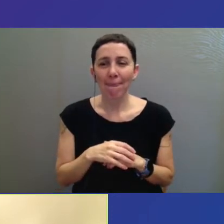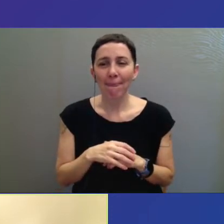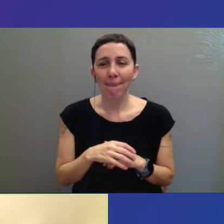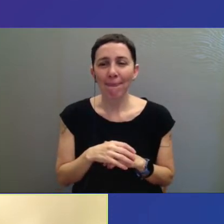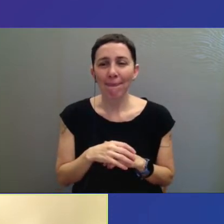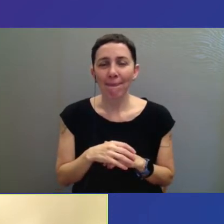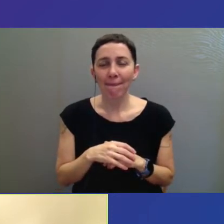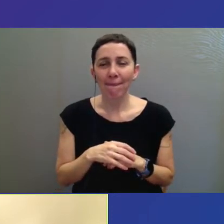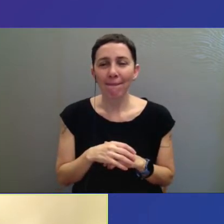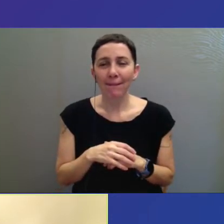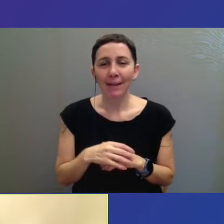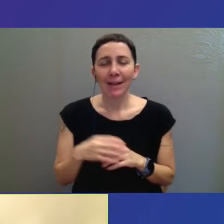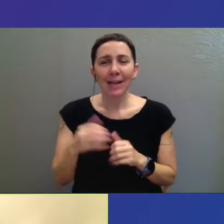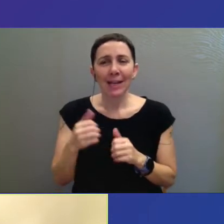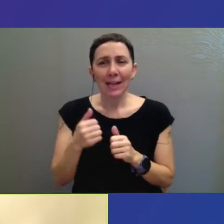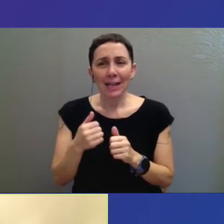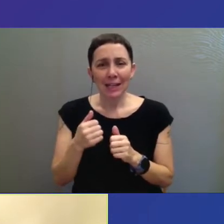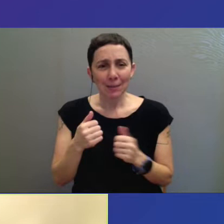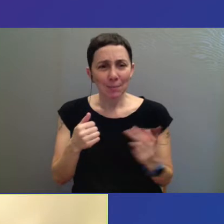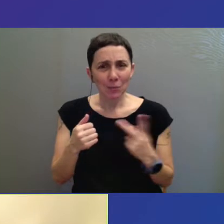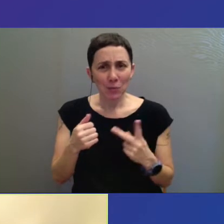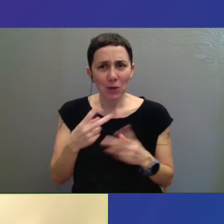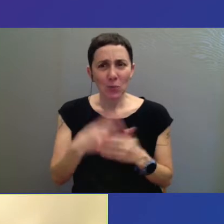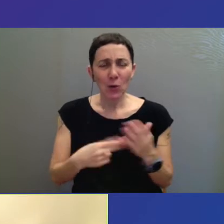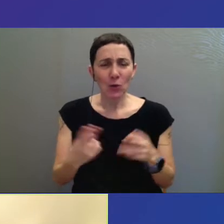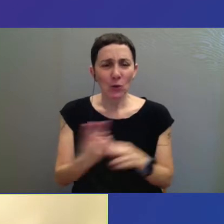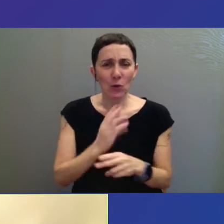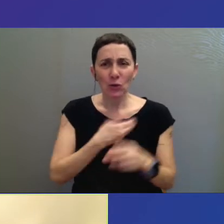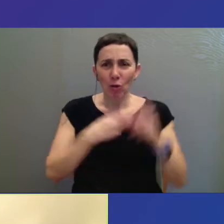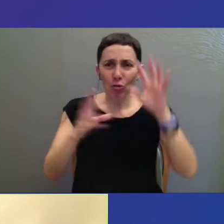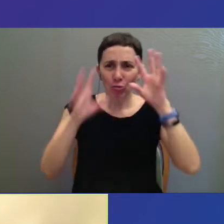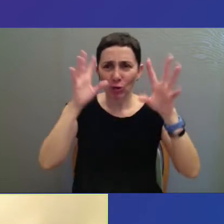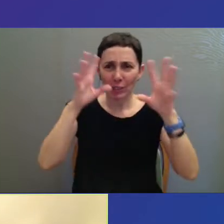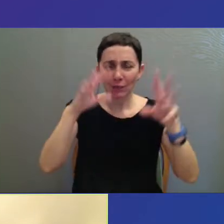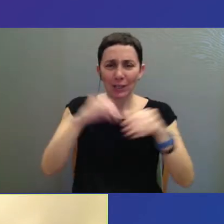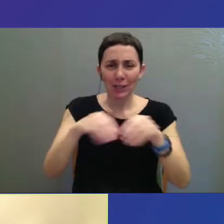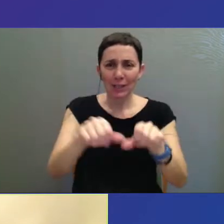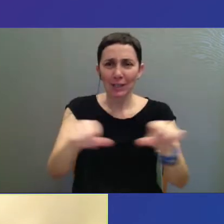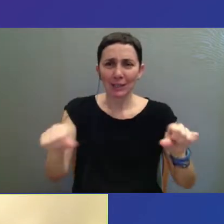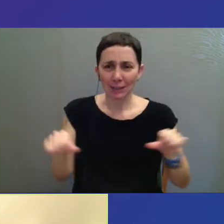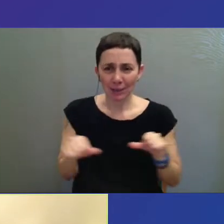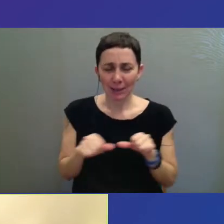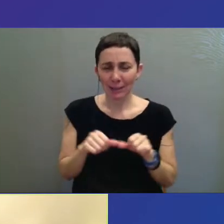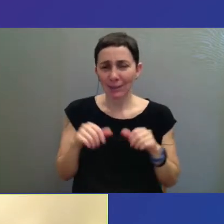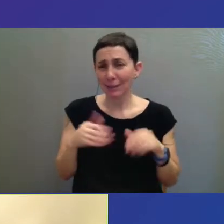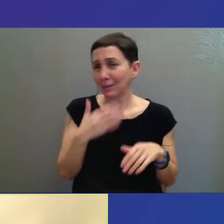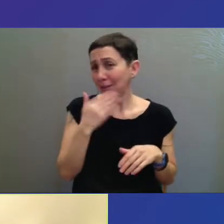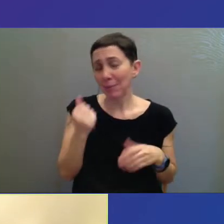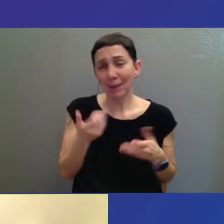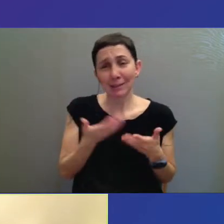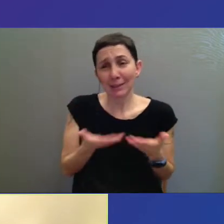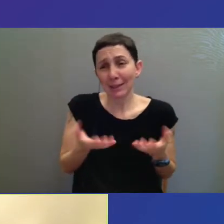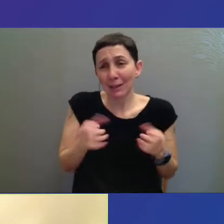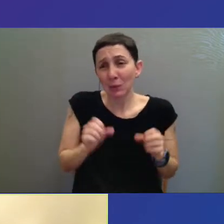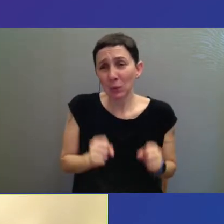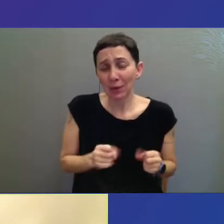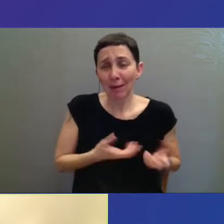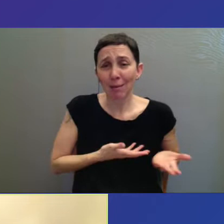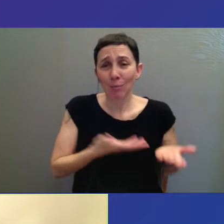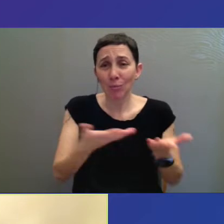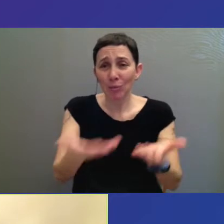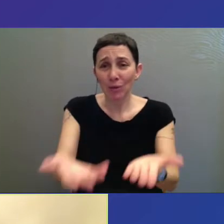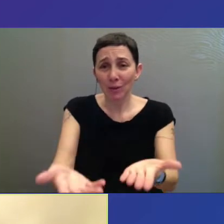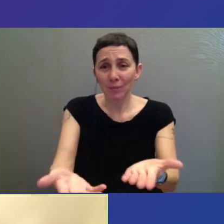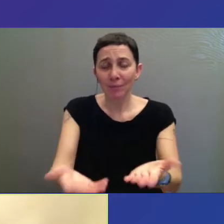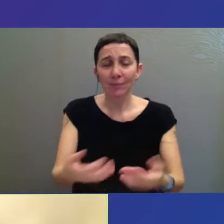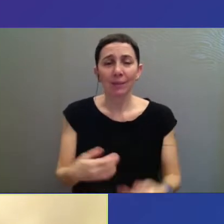Considering each of us are using our creativity in the spaces, I think is the most beneficial thing that we can bring. I try to create work